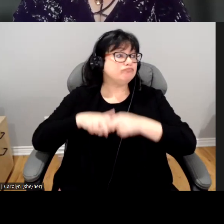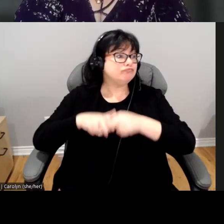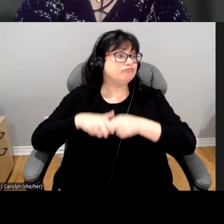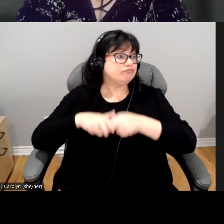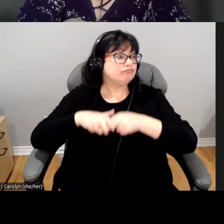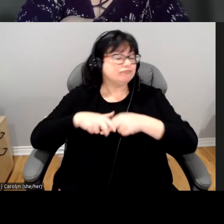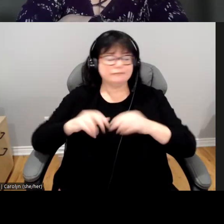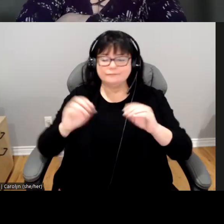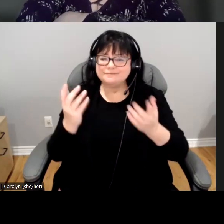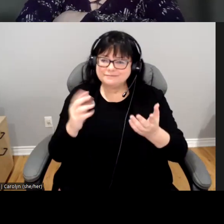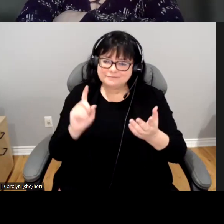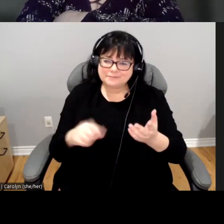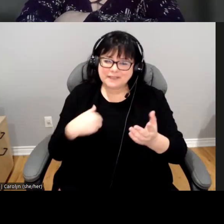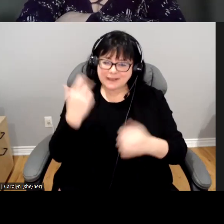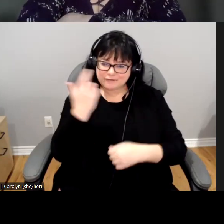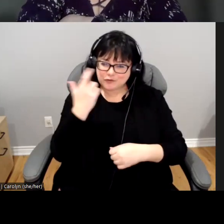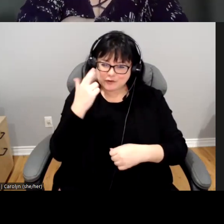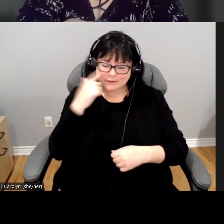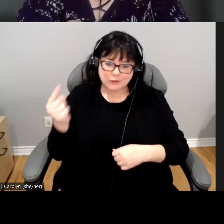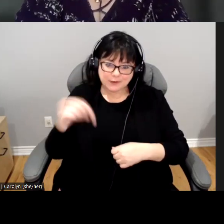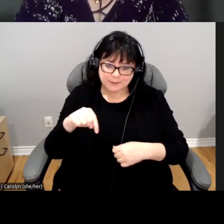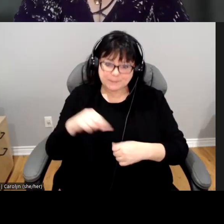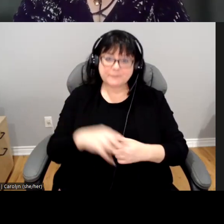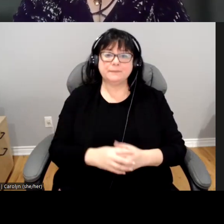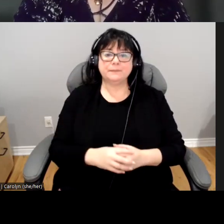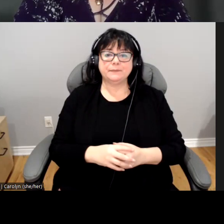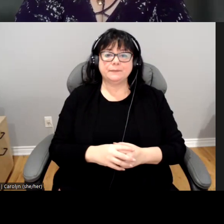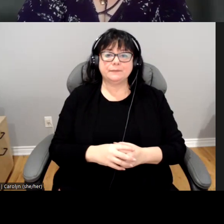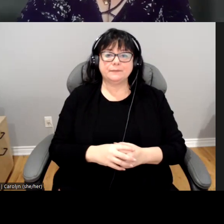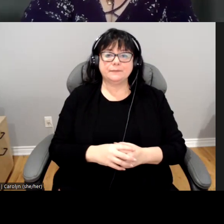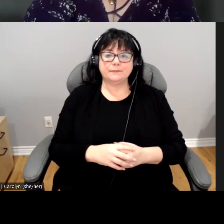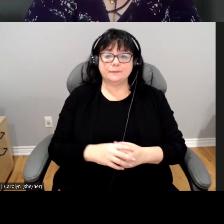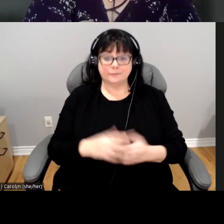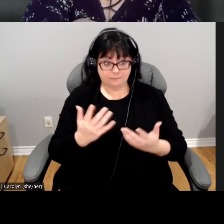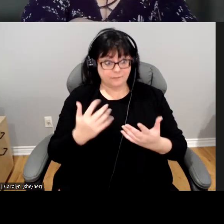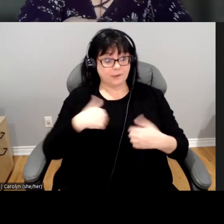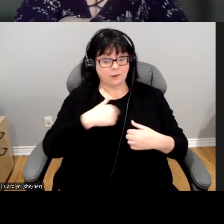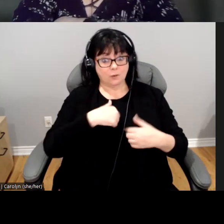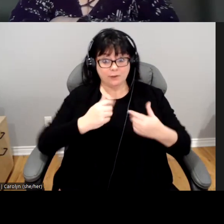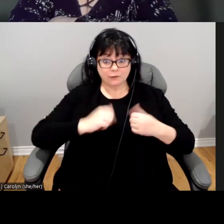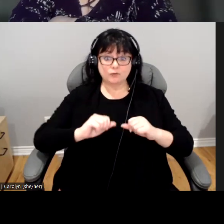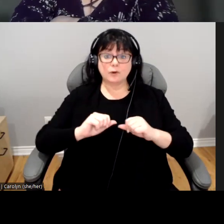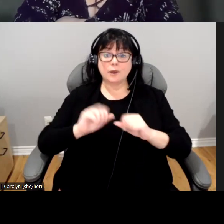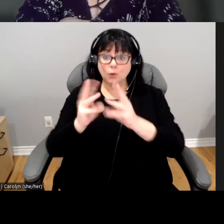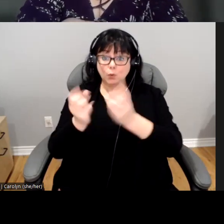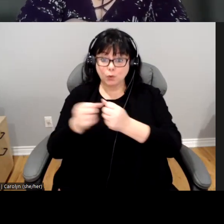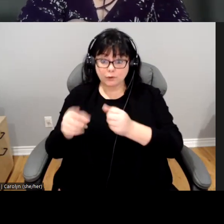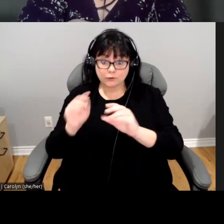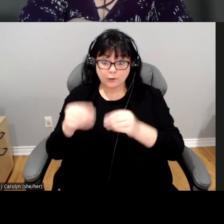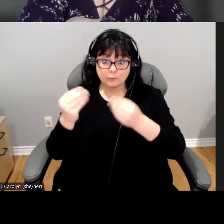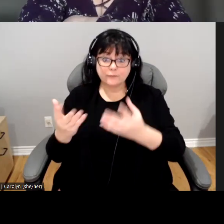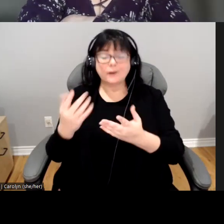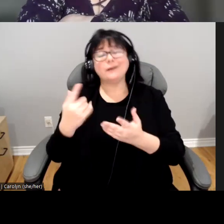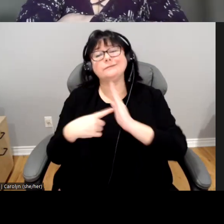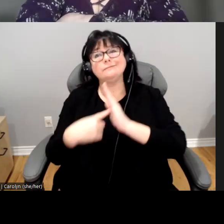So what we tried to do is that if ES was having a workshop that we would take on, so ES would do a workshop on resumes